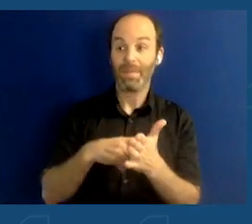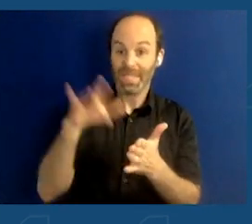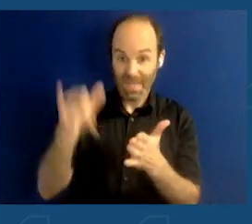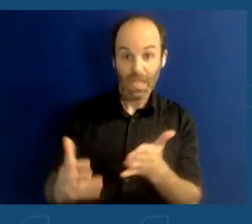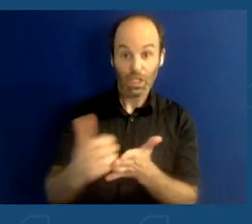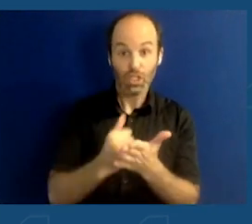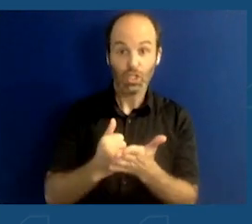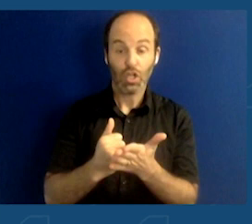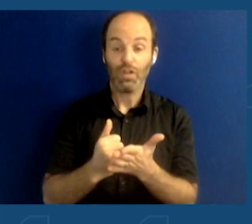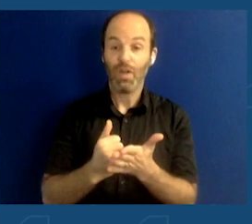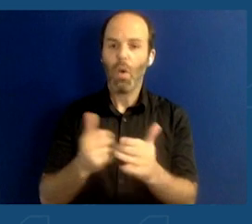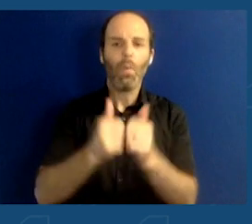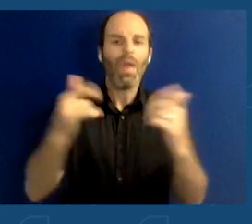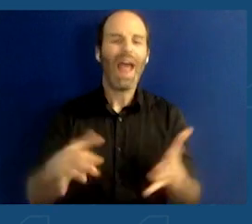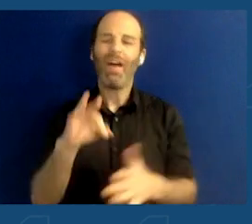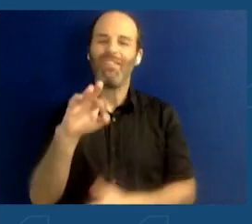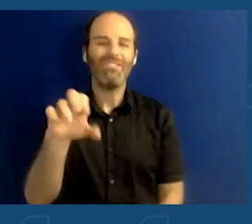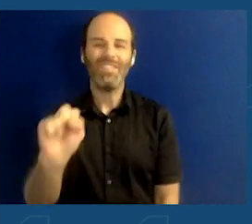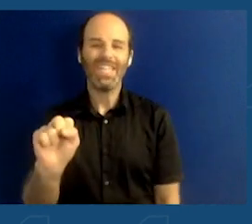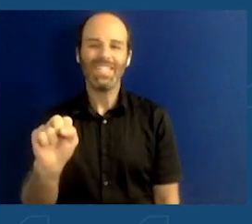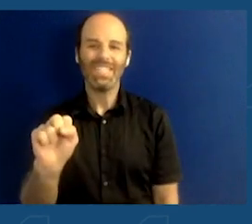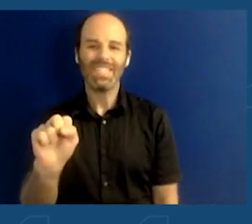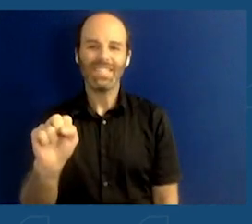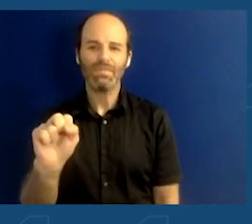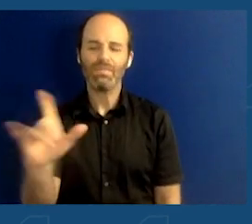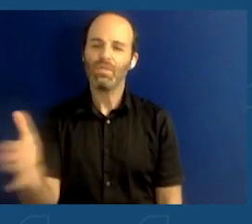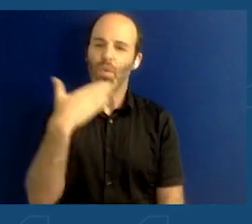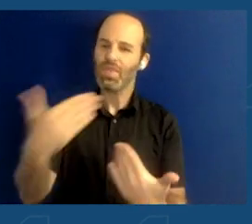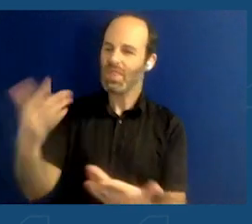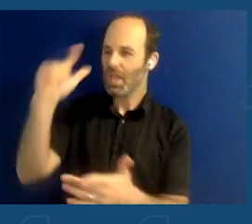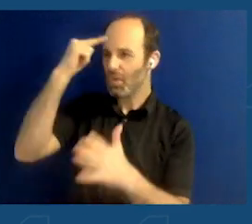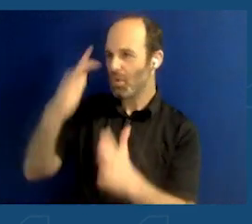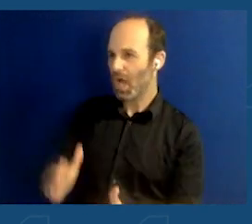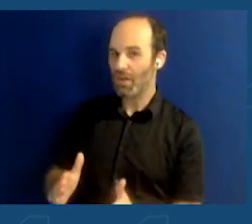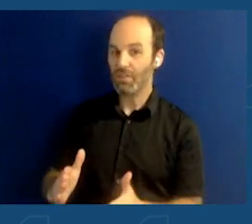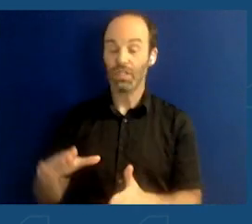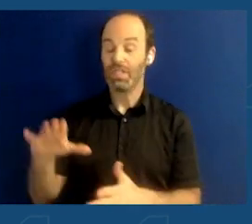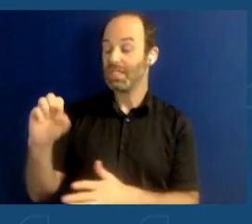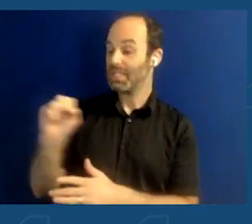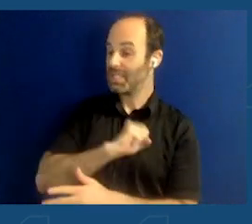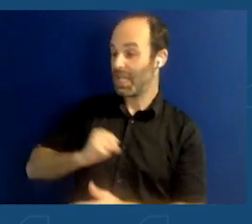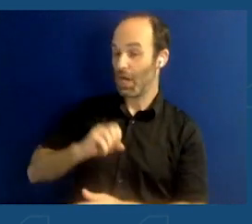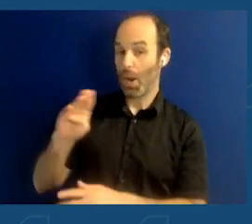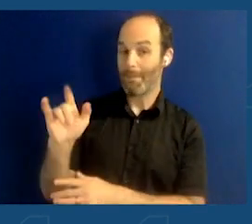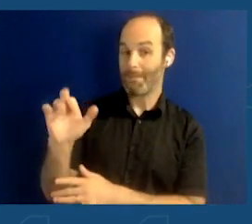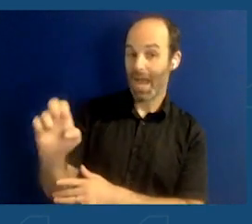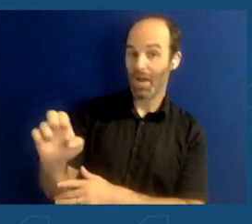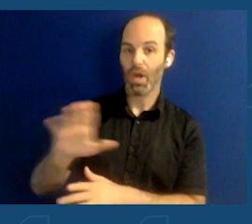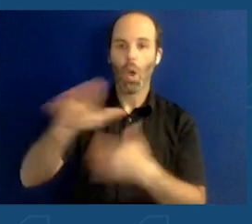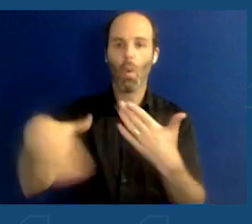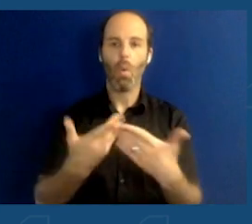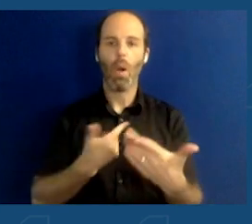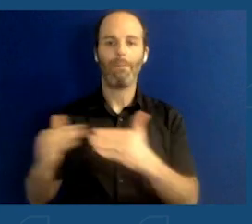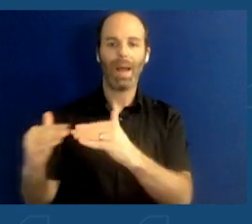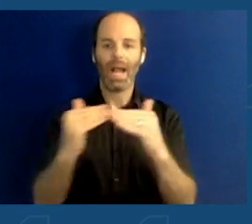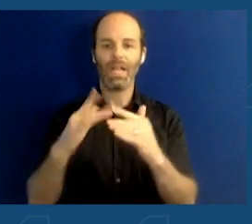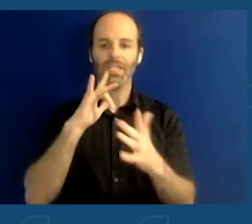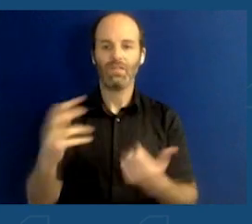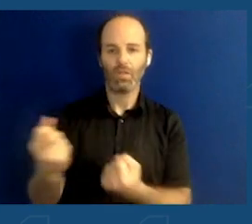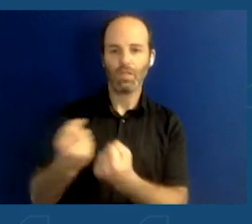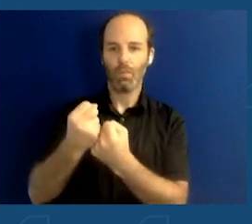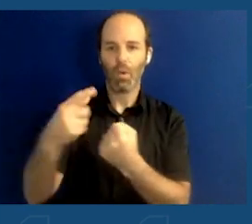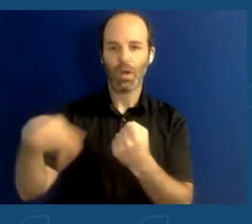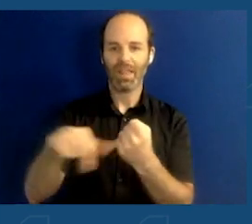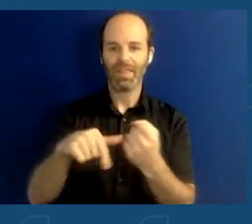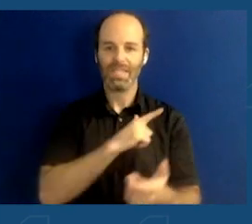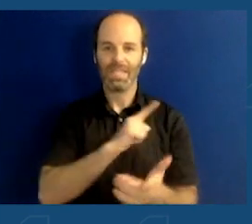transaction fees. So thank you, Governor Hochul, Senator Waive, and to all my colleagues for supporting this legislation.